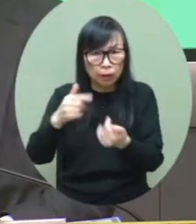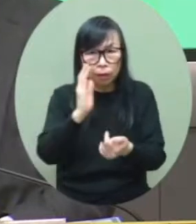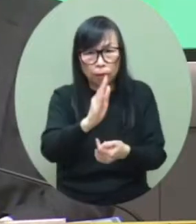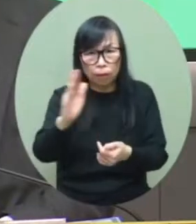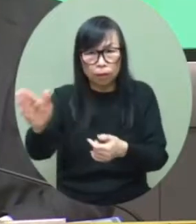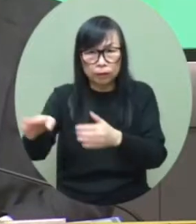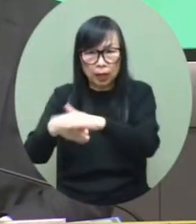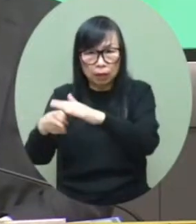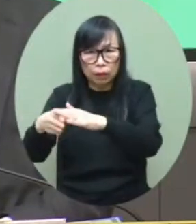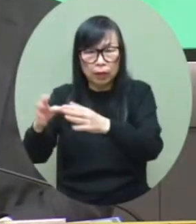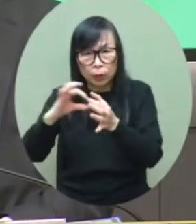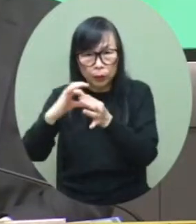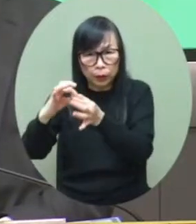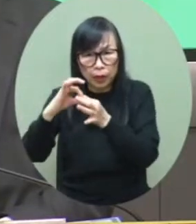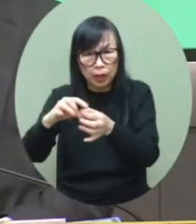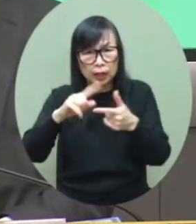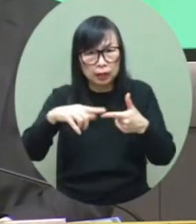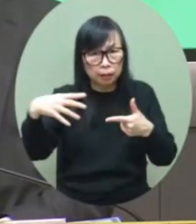dissemination of information.